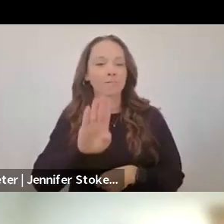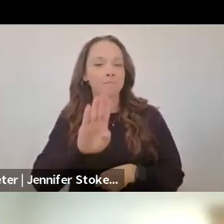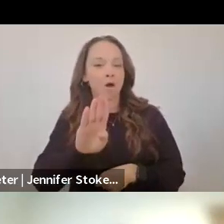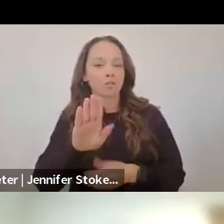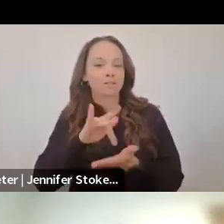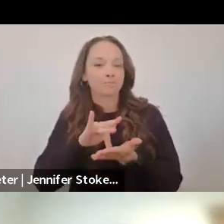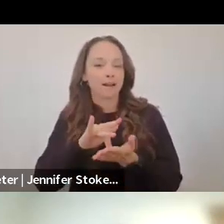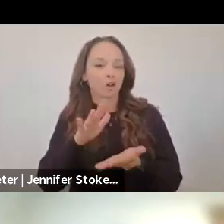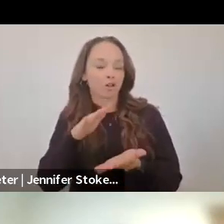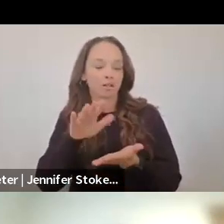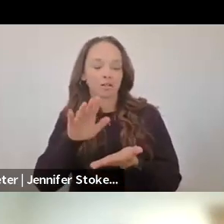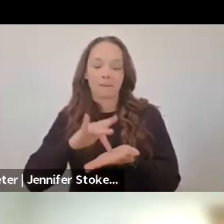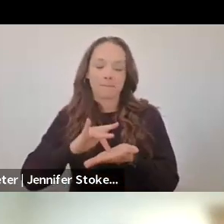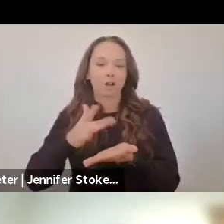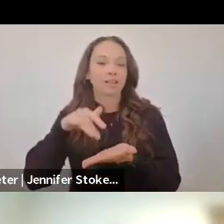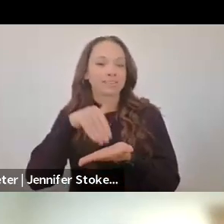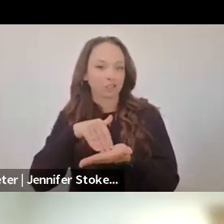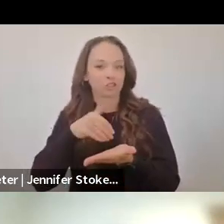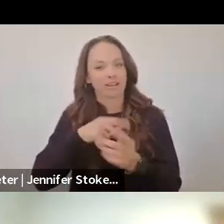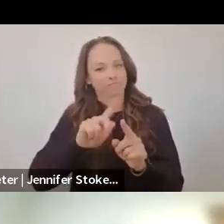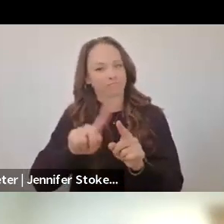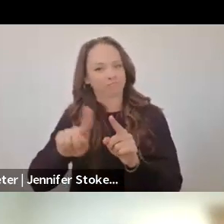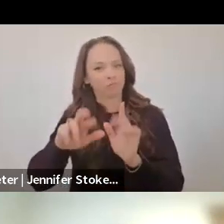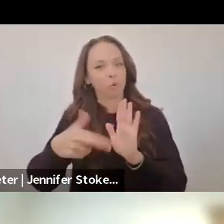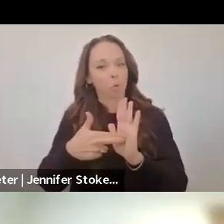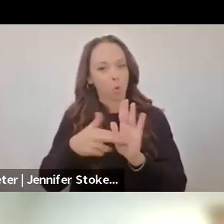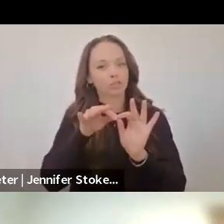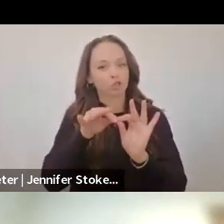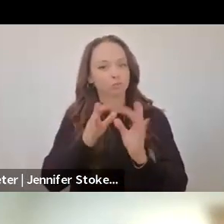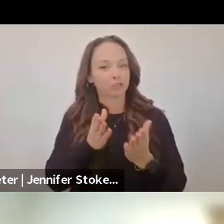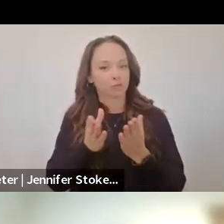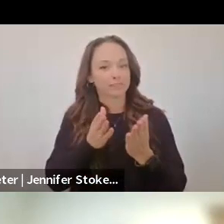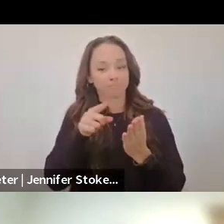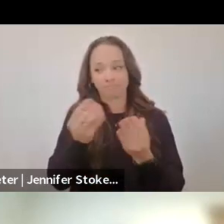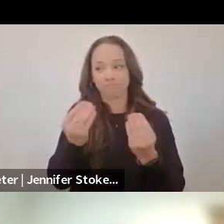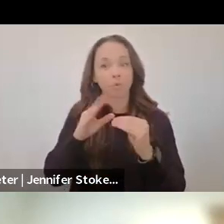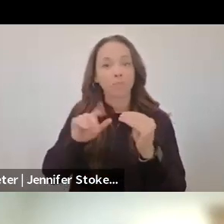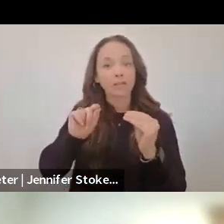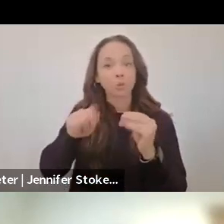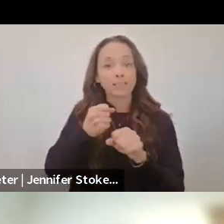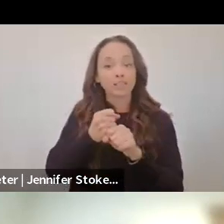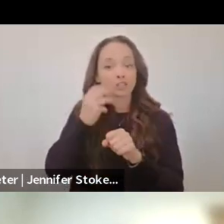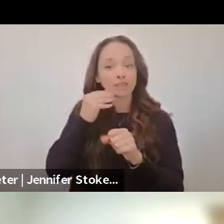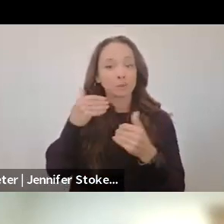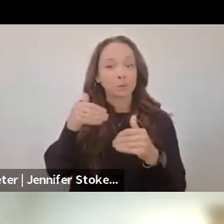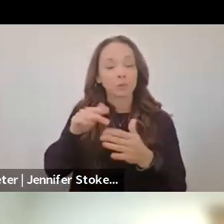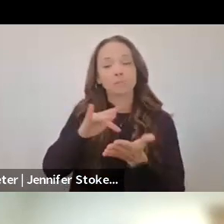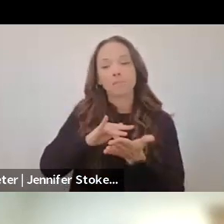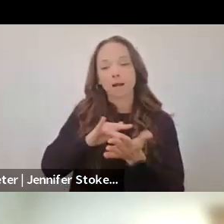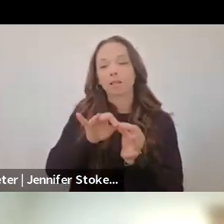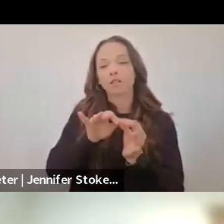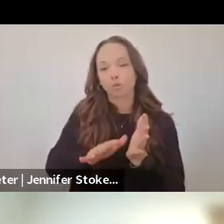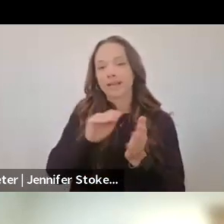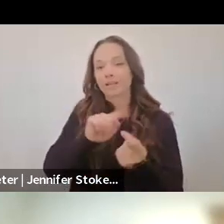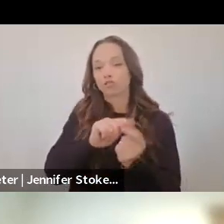Center, where she held various roles in the Interpreter Services departments. She has over 20 years of experience in the medical interpreting and